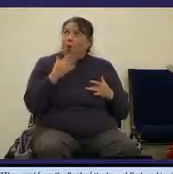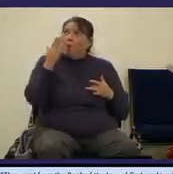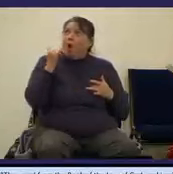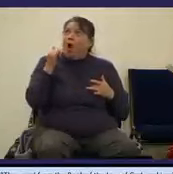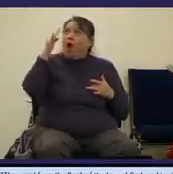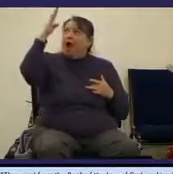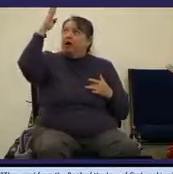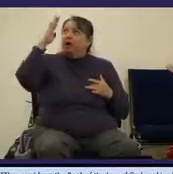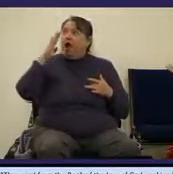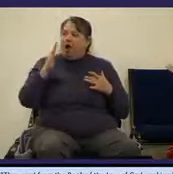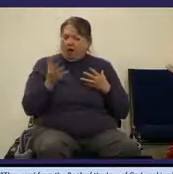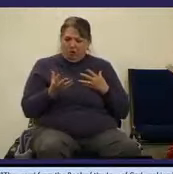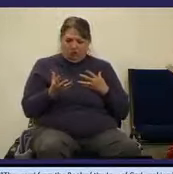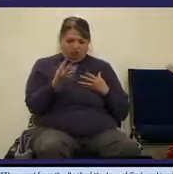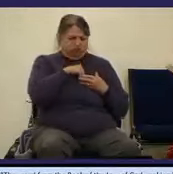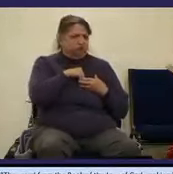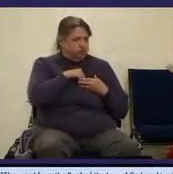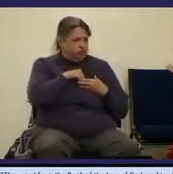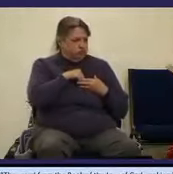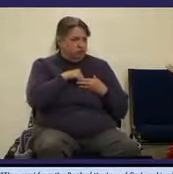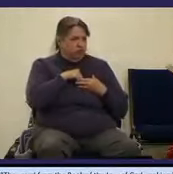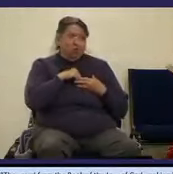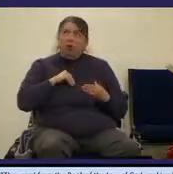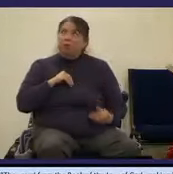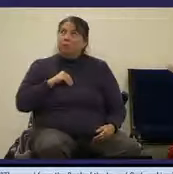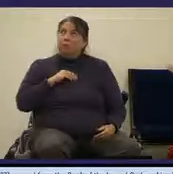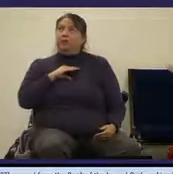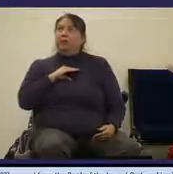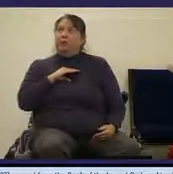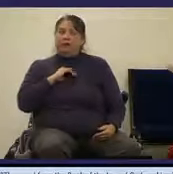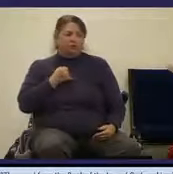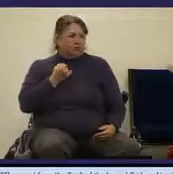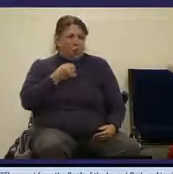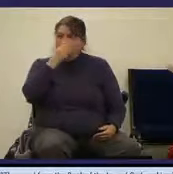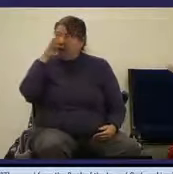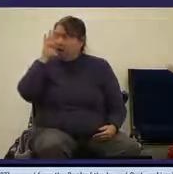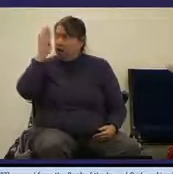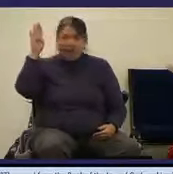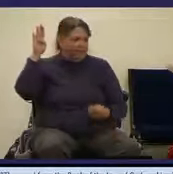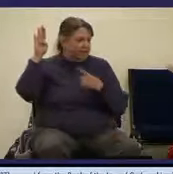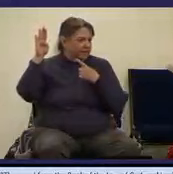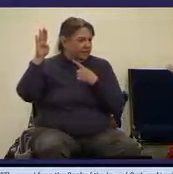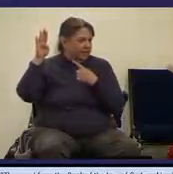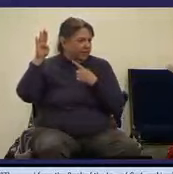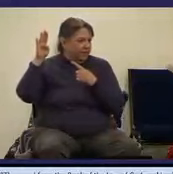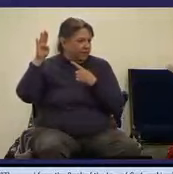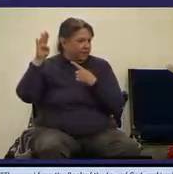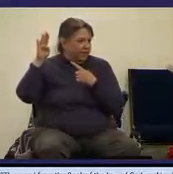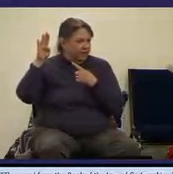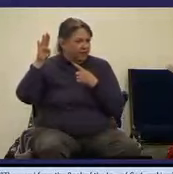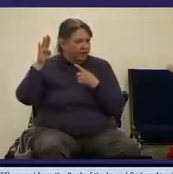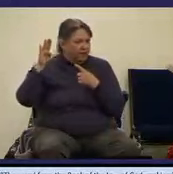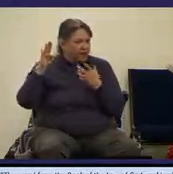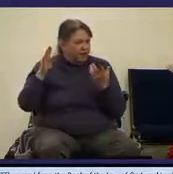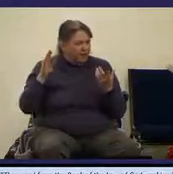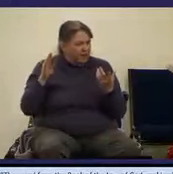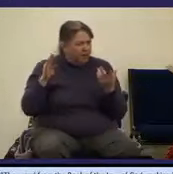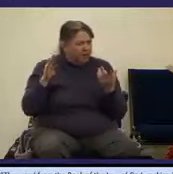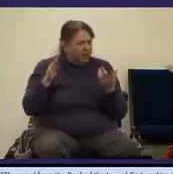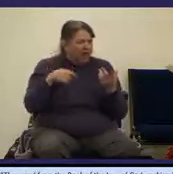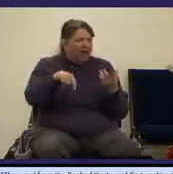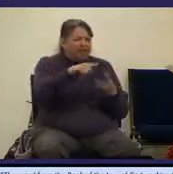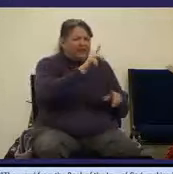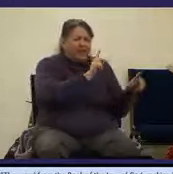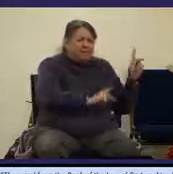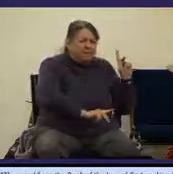there. So he says the joy of the Lord is your strength. They were grieved, right? They were grieved. They were saddened.